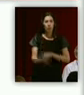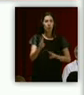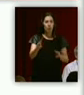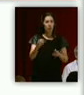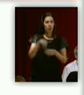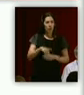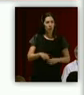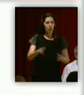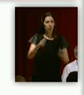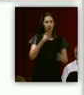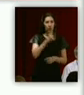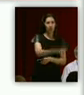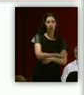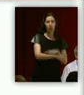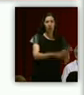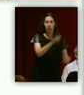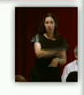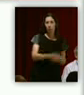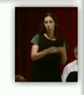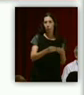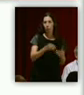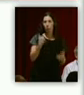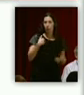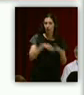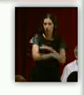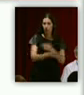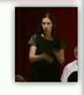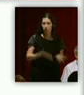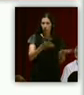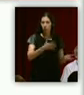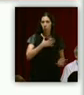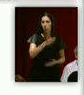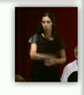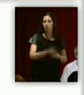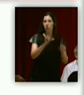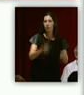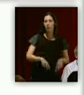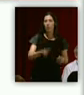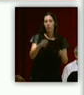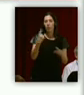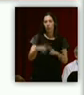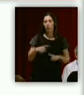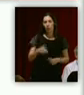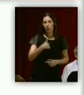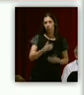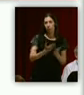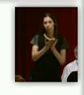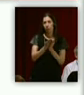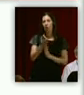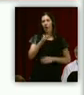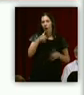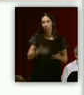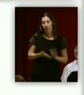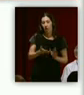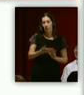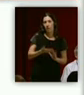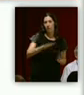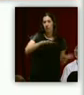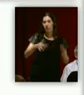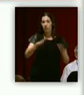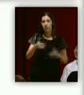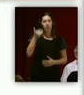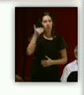application to make checks. Whenever there are new contents, the user is told that the content is available. We are now implementing many other